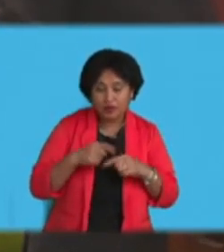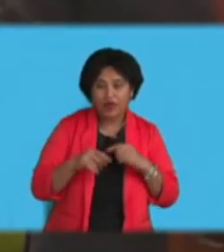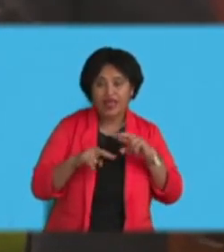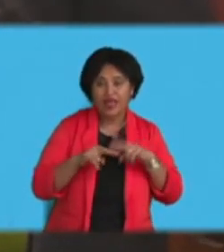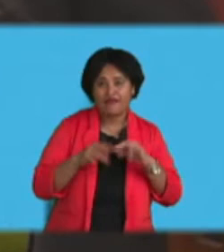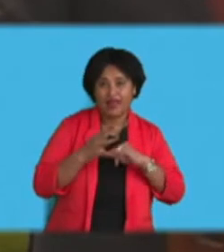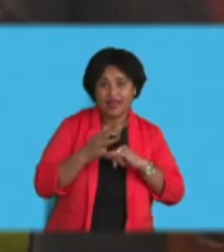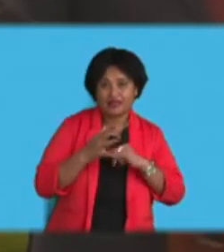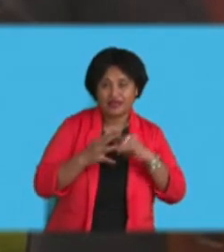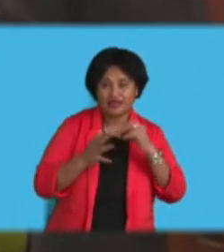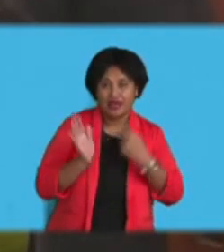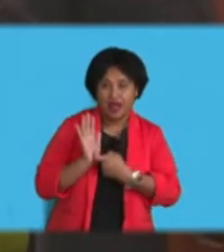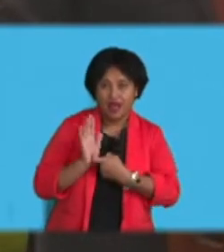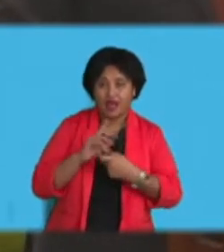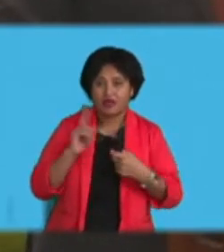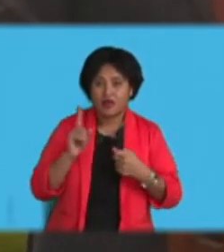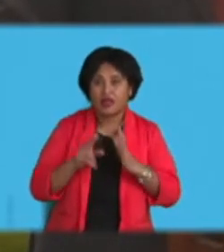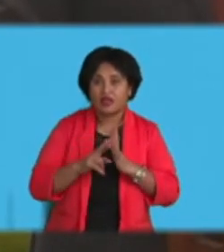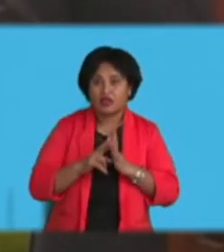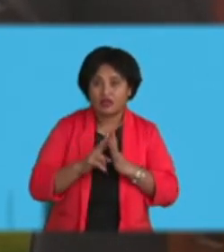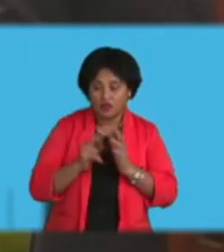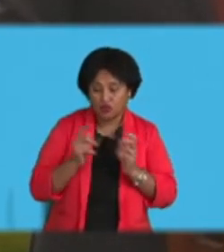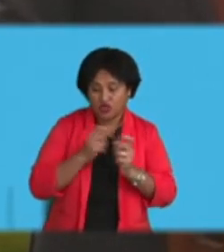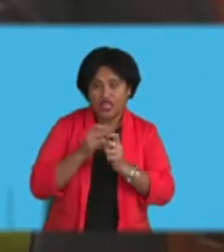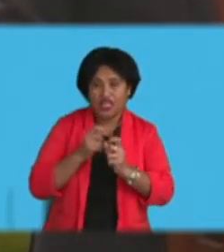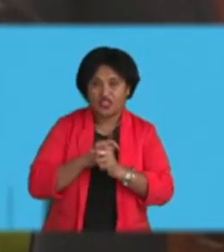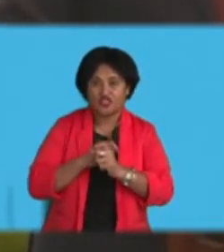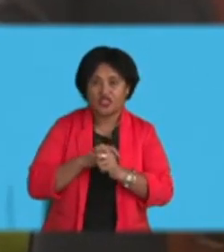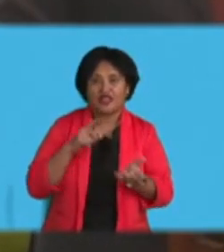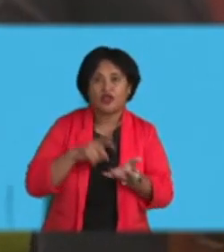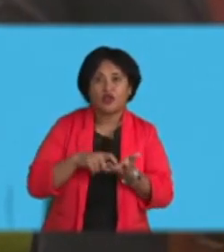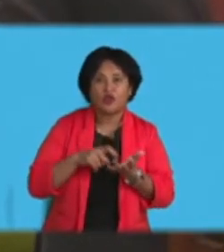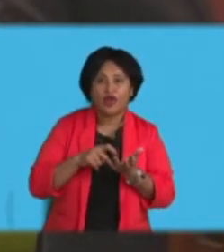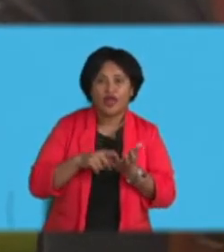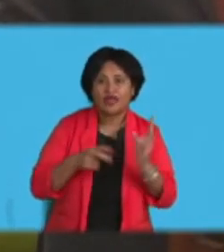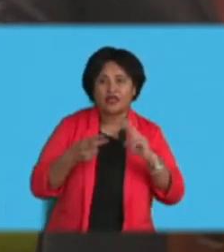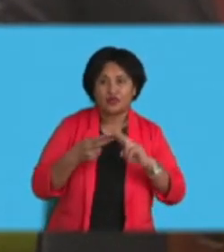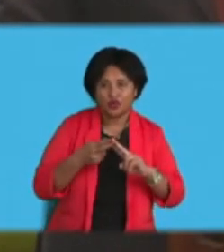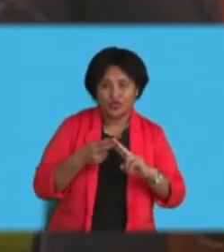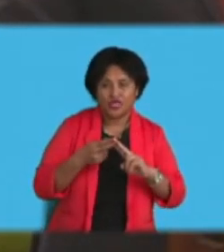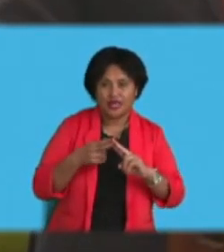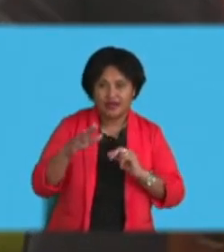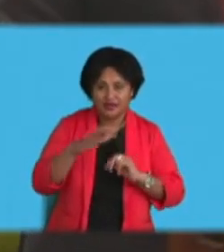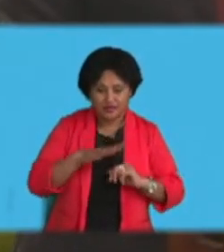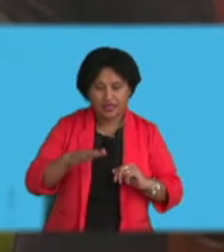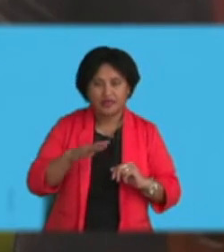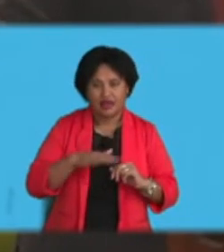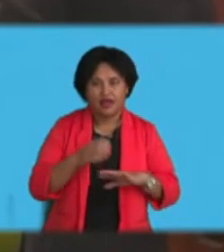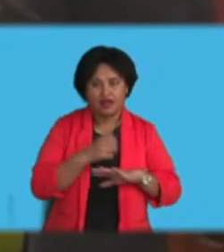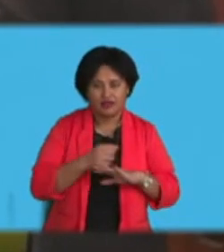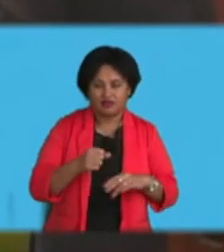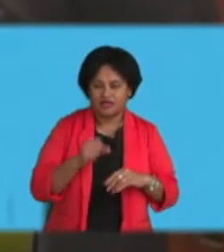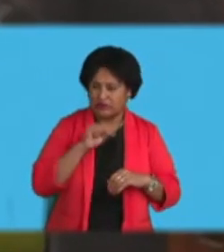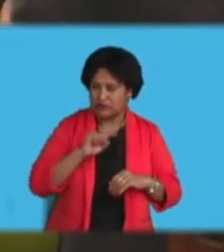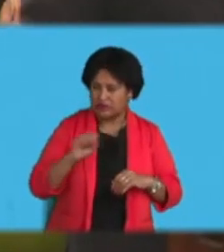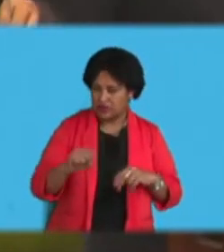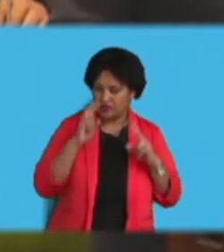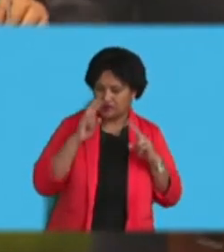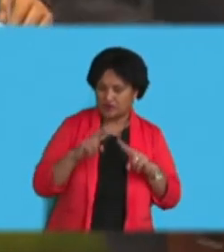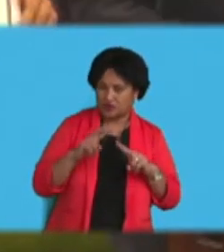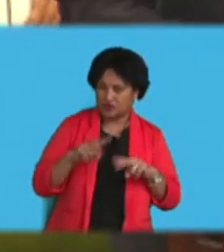FSSR is to reform the credit union sector. Government is at the moment, Madam Speaker, seriously looking into this area, Madam